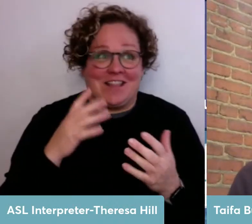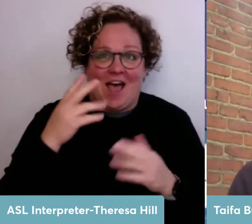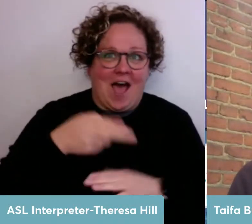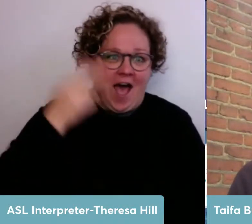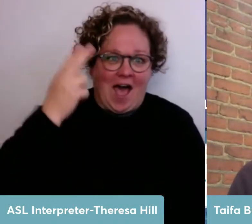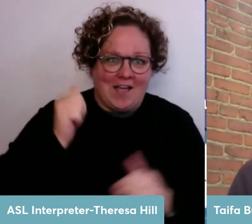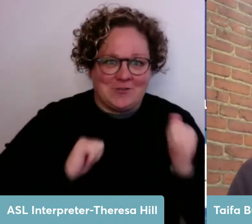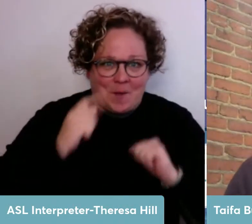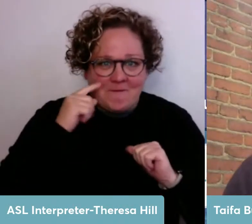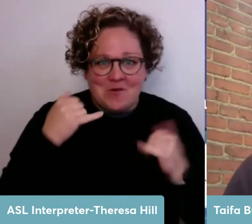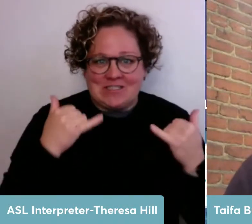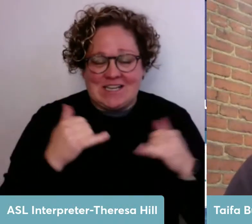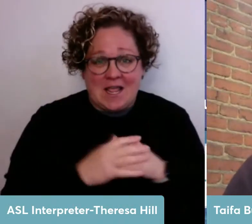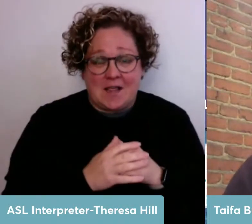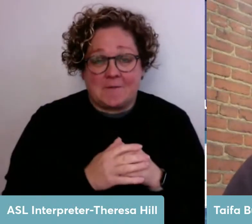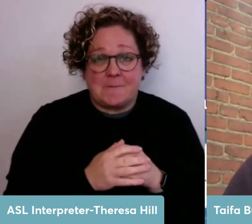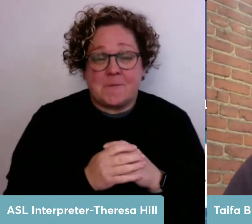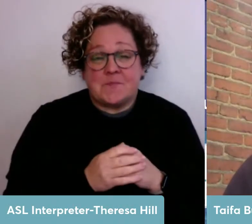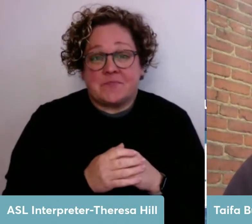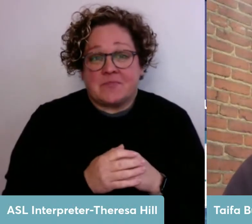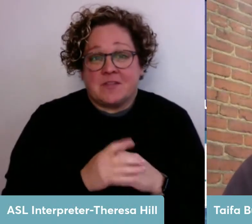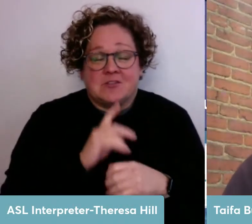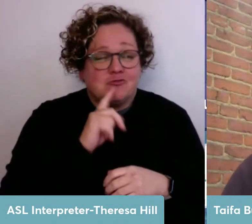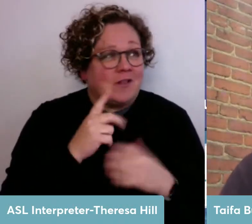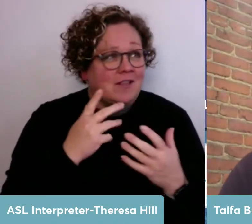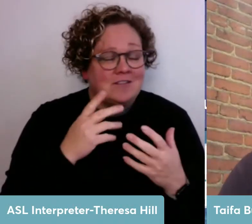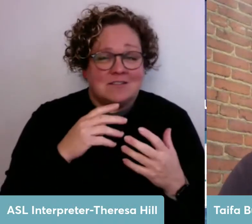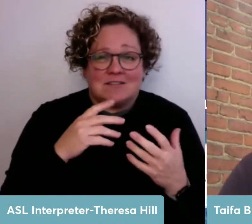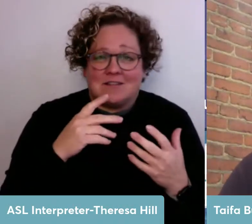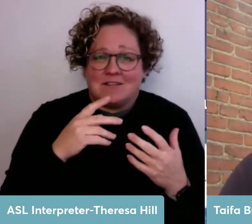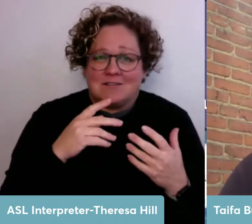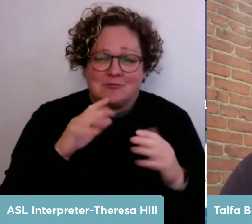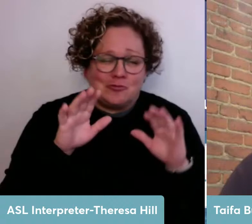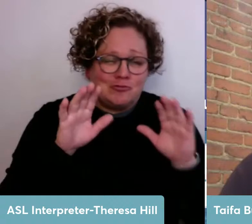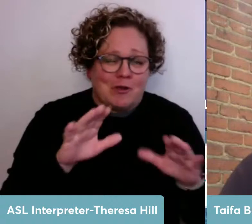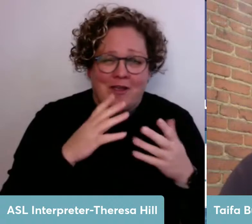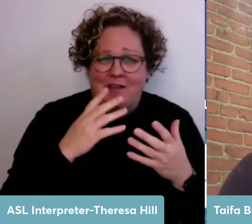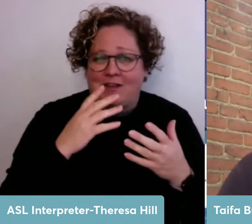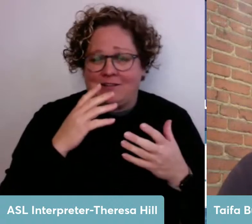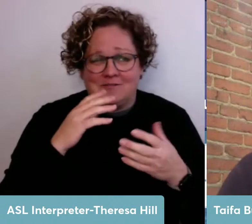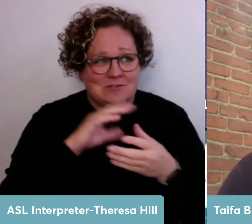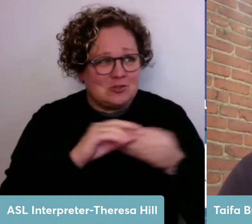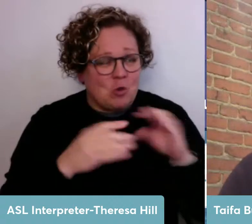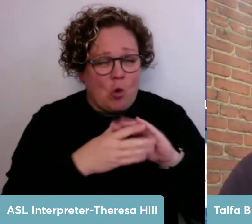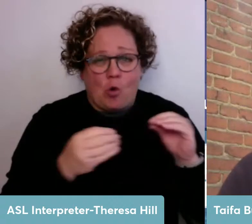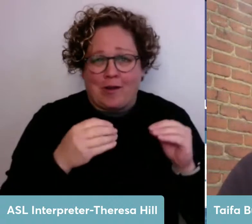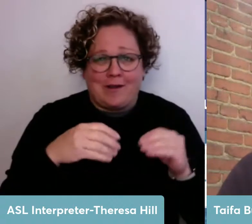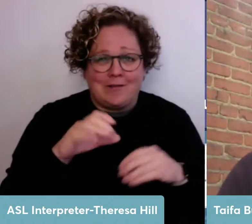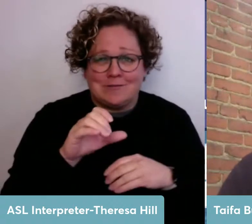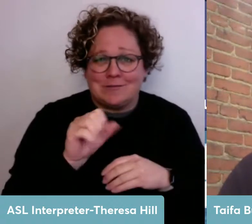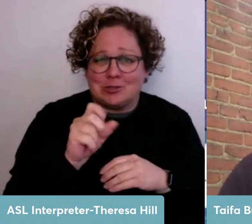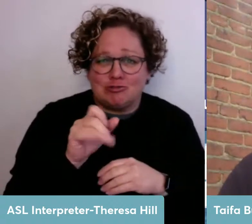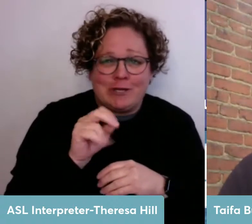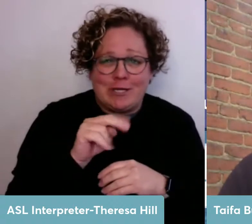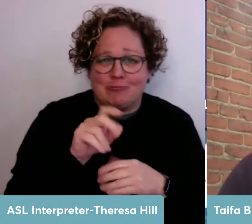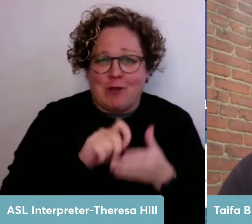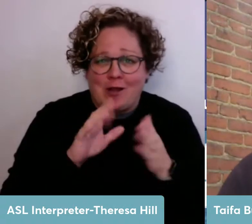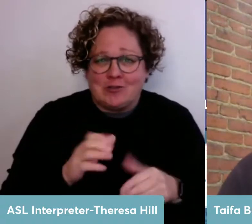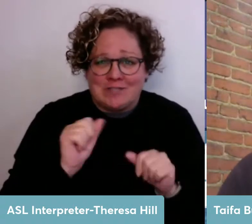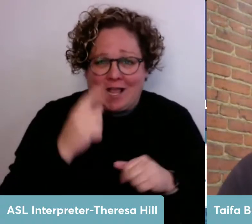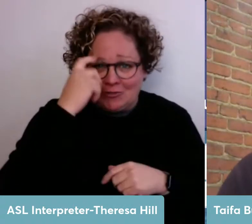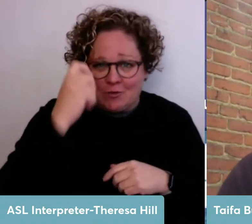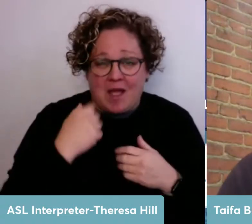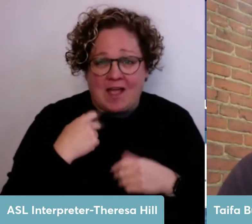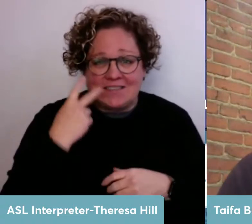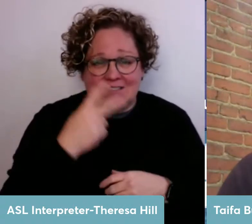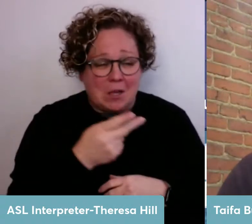an epic story Hollywood screenwriters could really dream of. And I see protagonists and I see